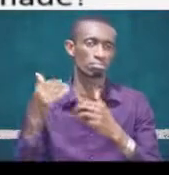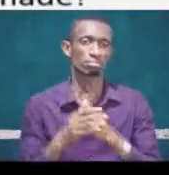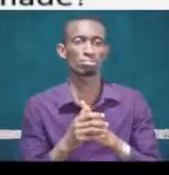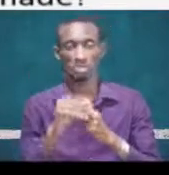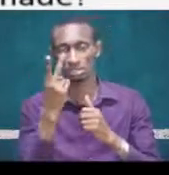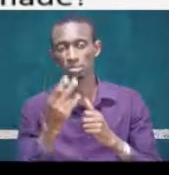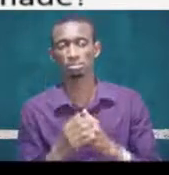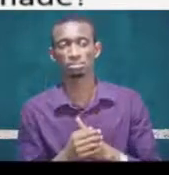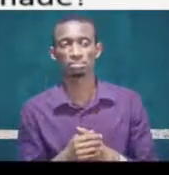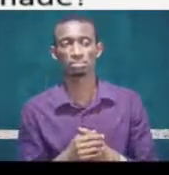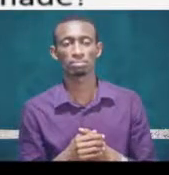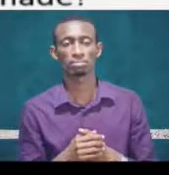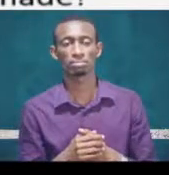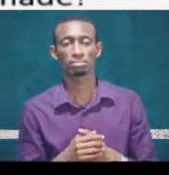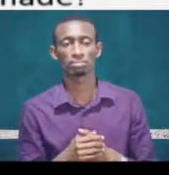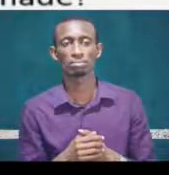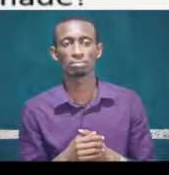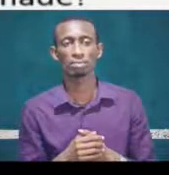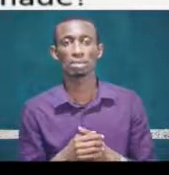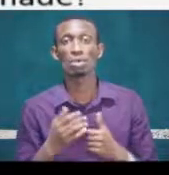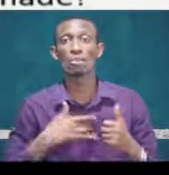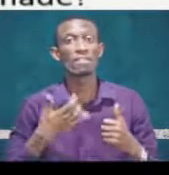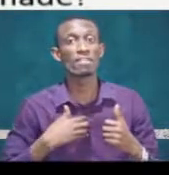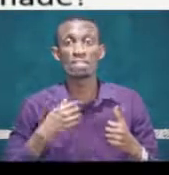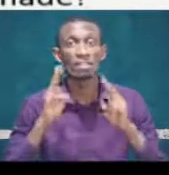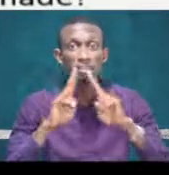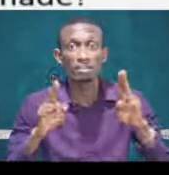2, are we safe if that happens?